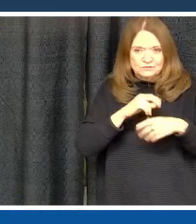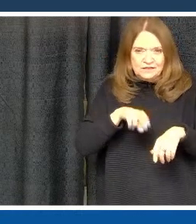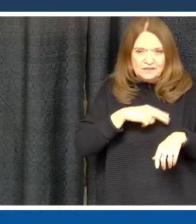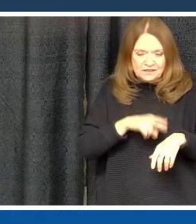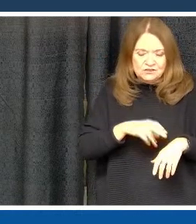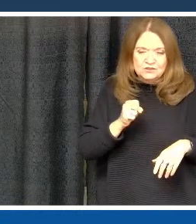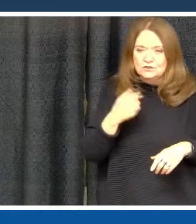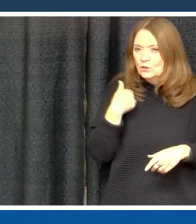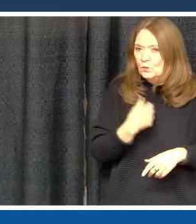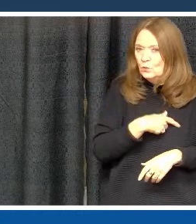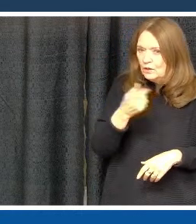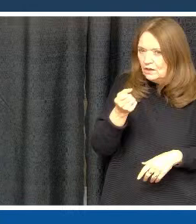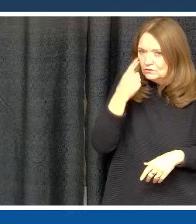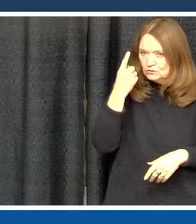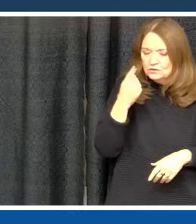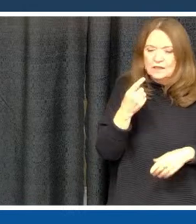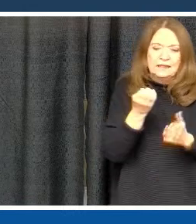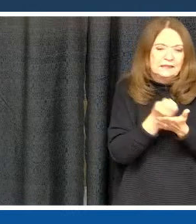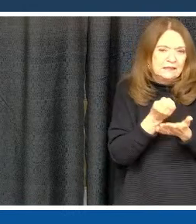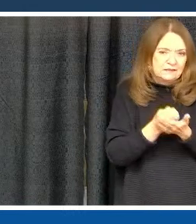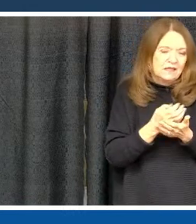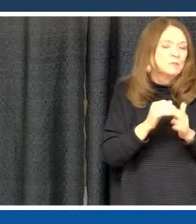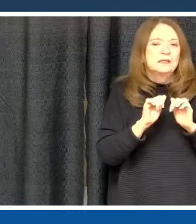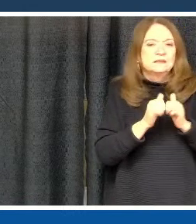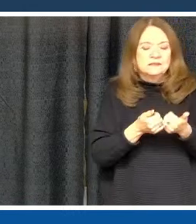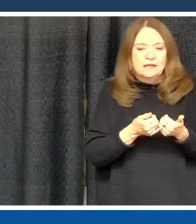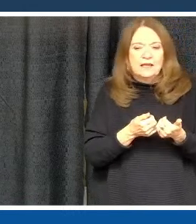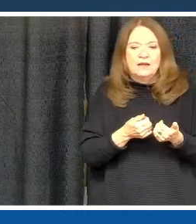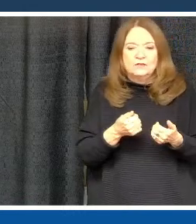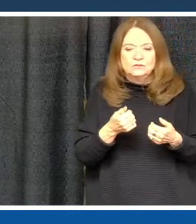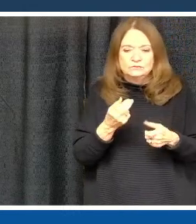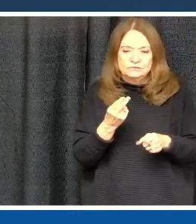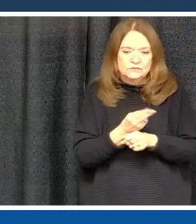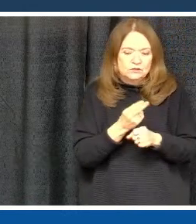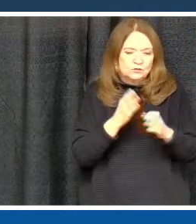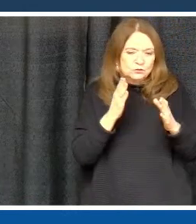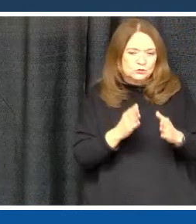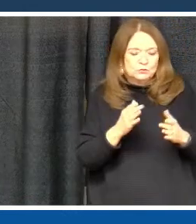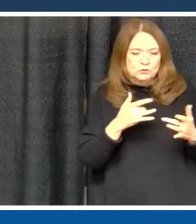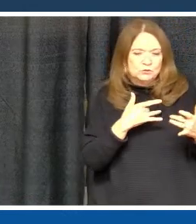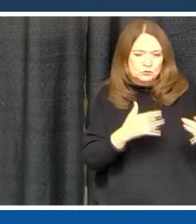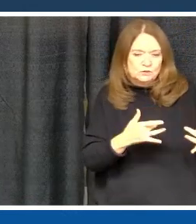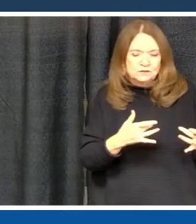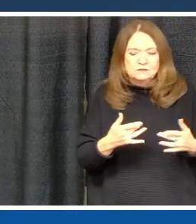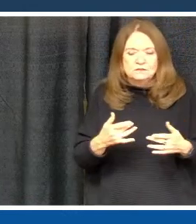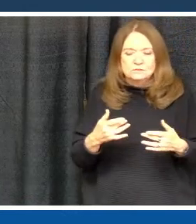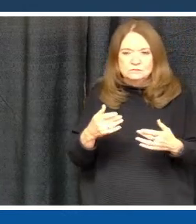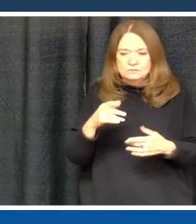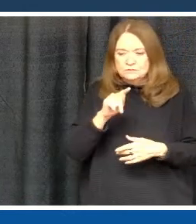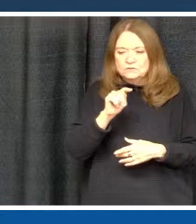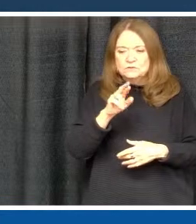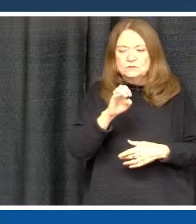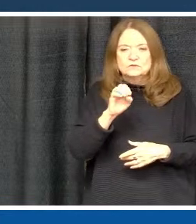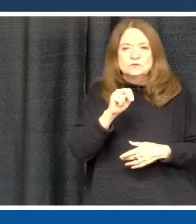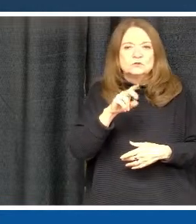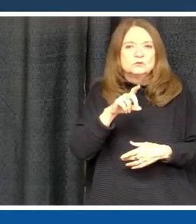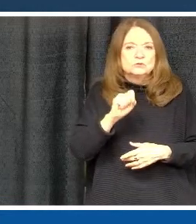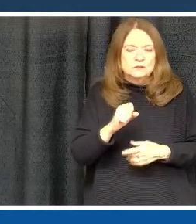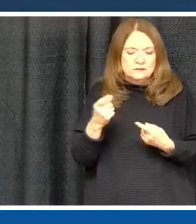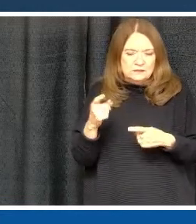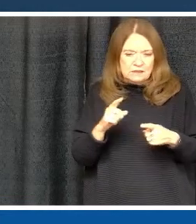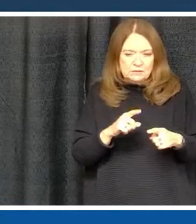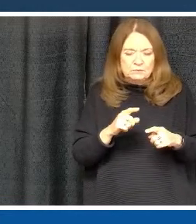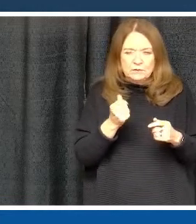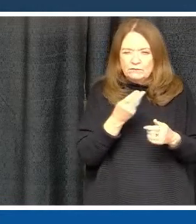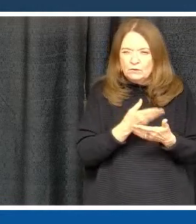we understand, economics and how consumer trends happen. A few things that I want to clear up. The lady